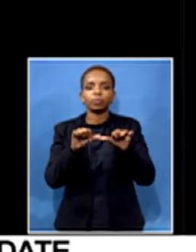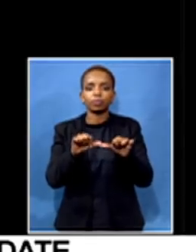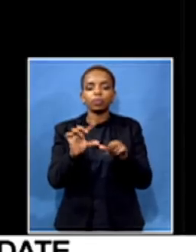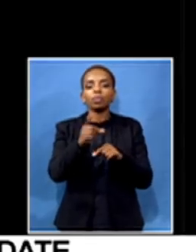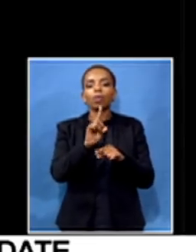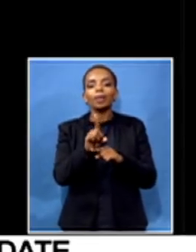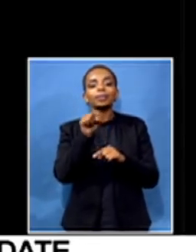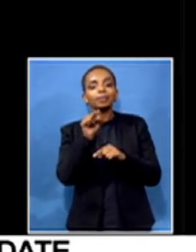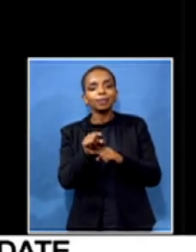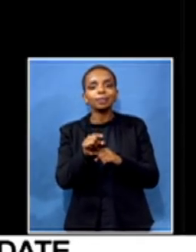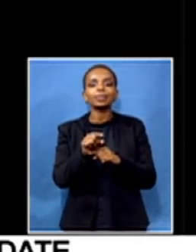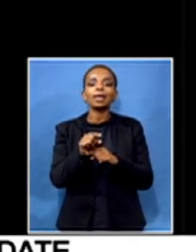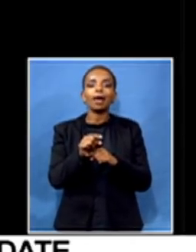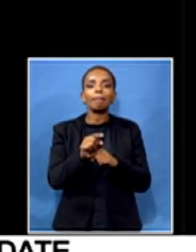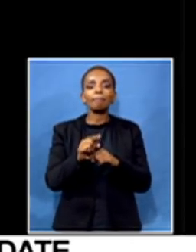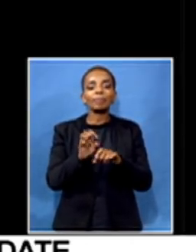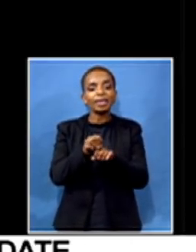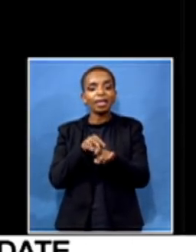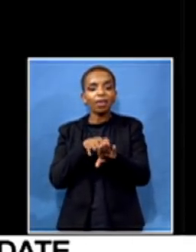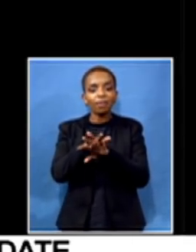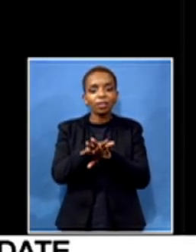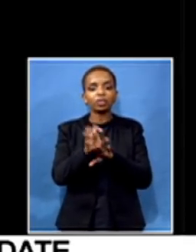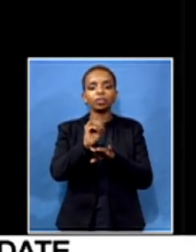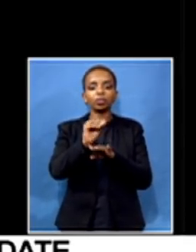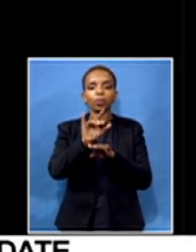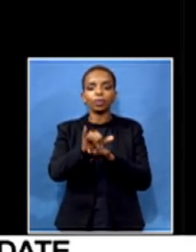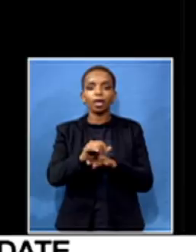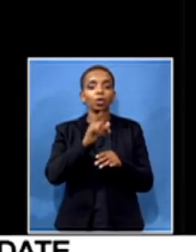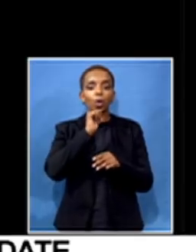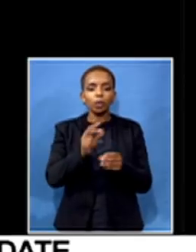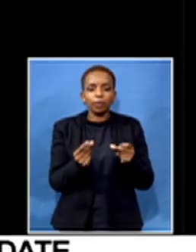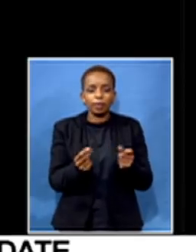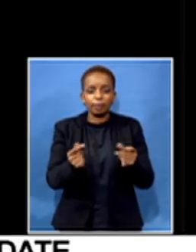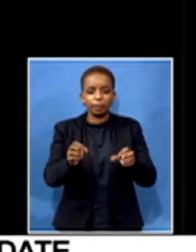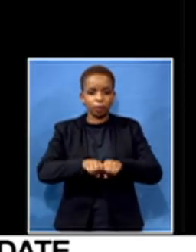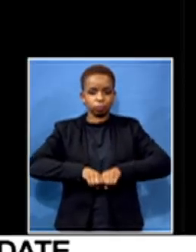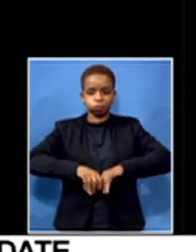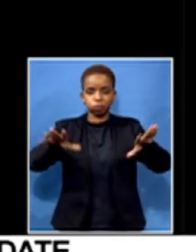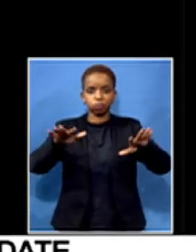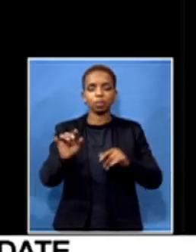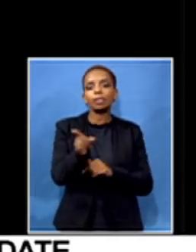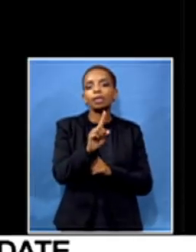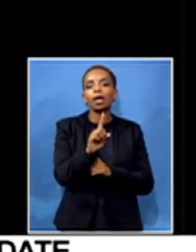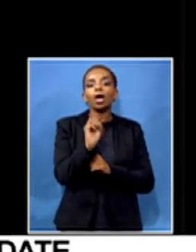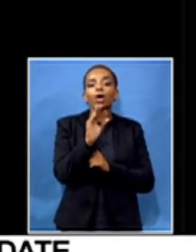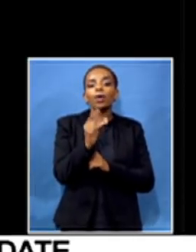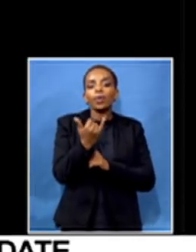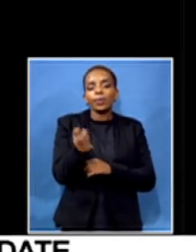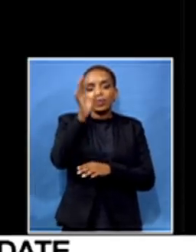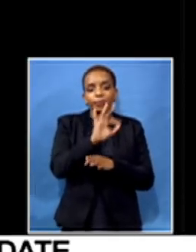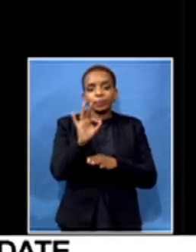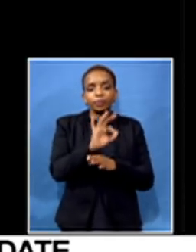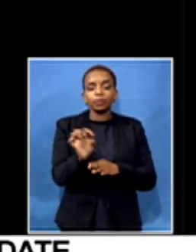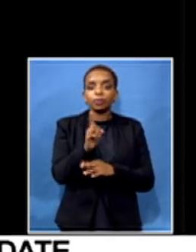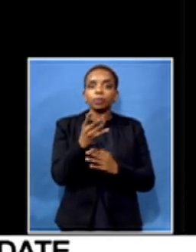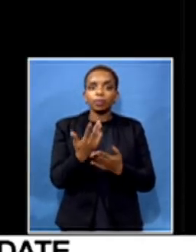infection so that it doesn't spike immediately. And so we will continue with that. Now, the plan, therefore, is that we're increasing the number of